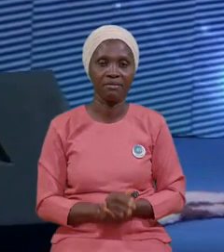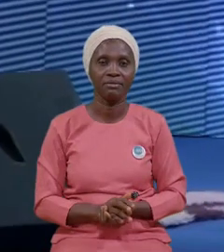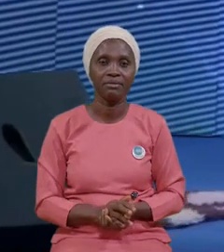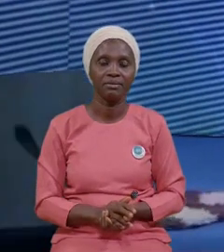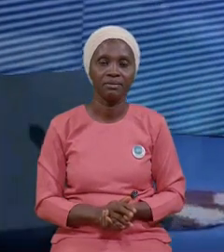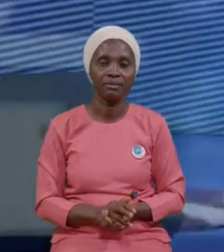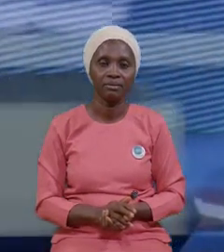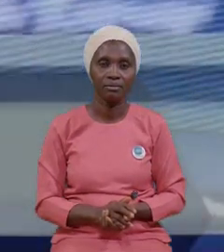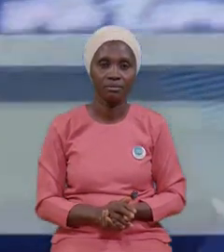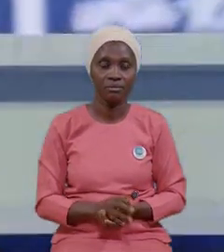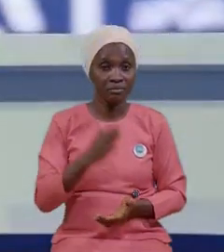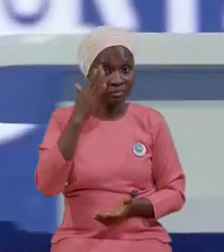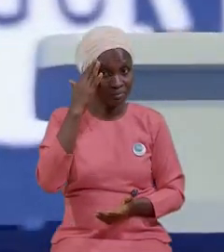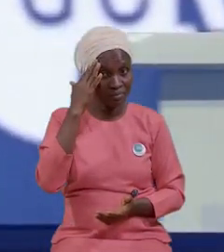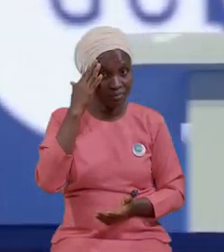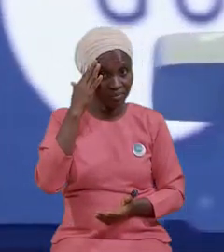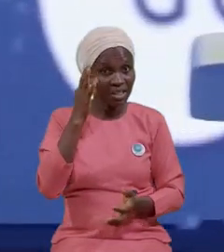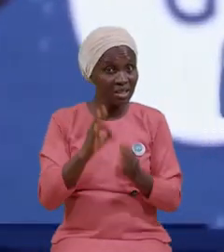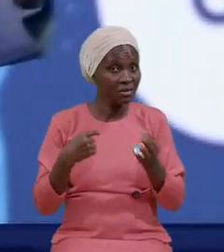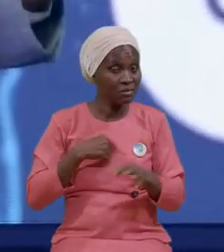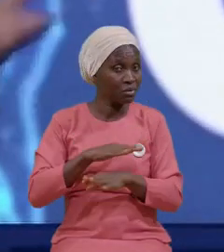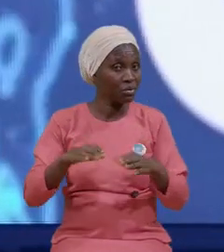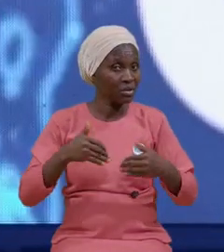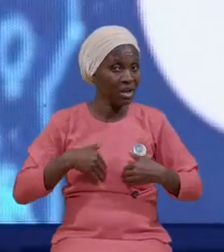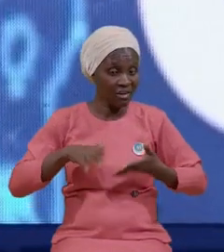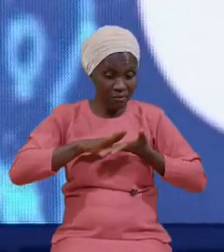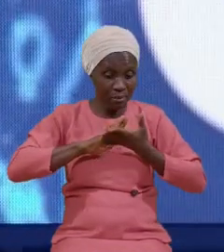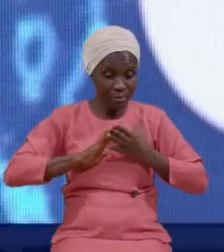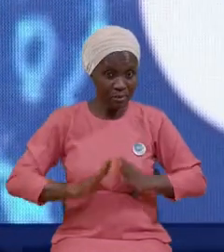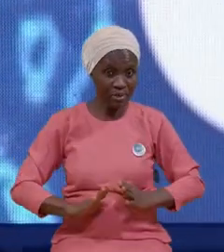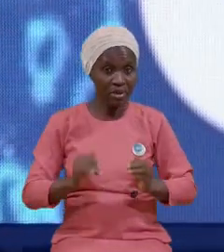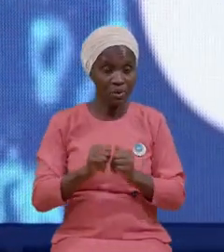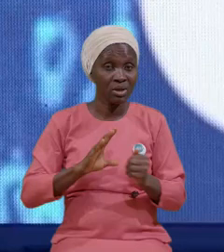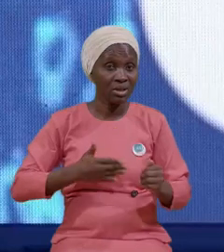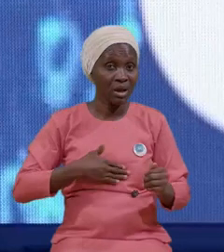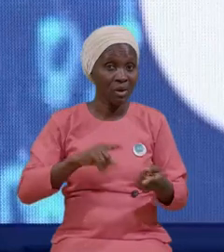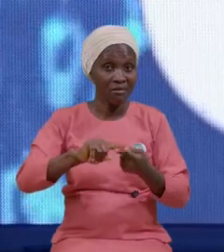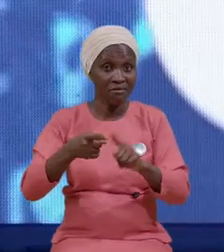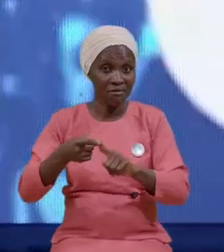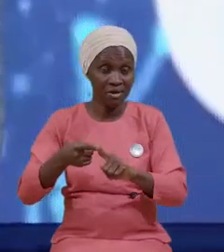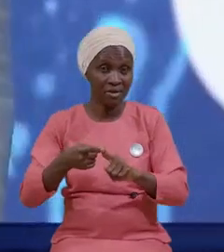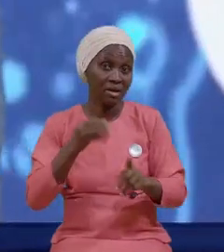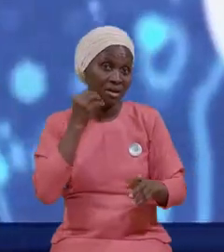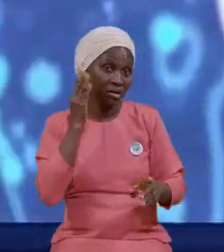You see, when we don't have peace with our neighbors, we lose a lot.